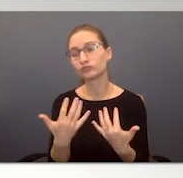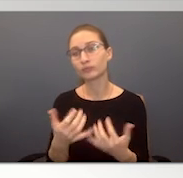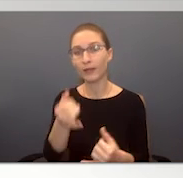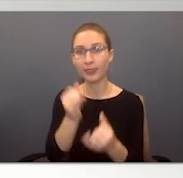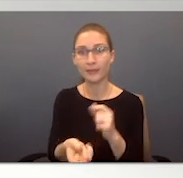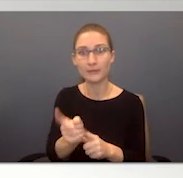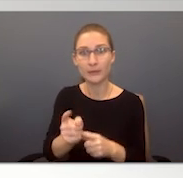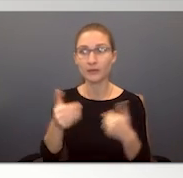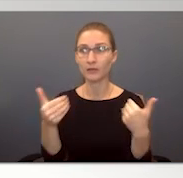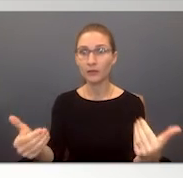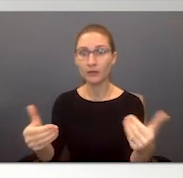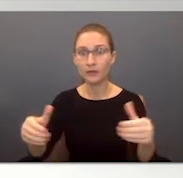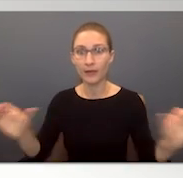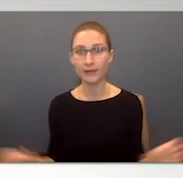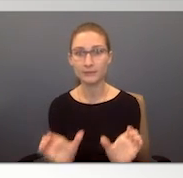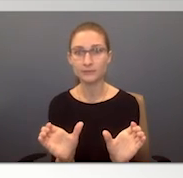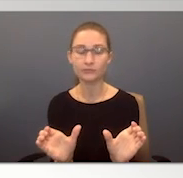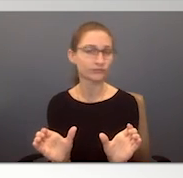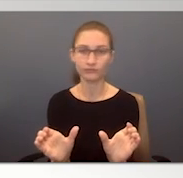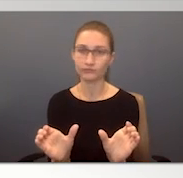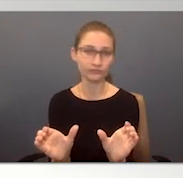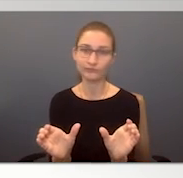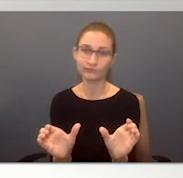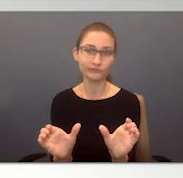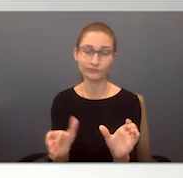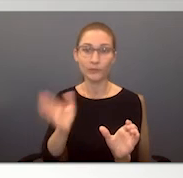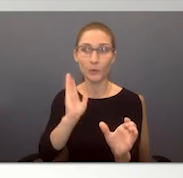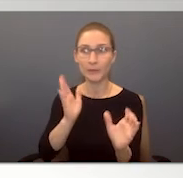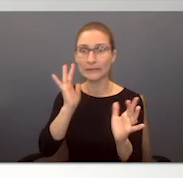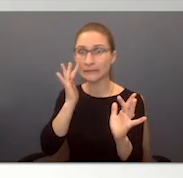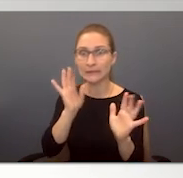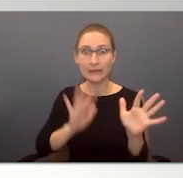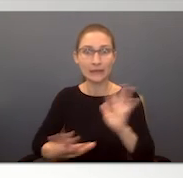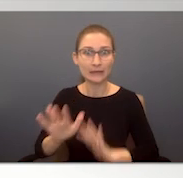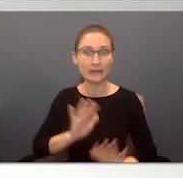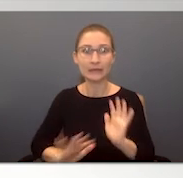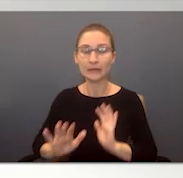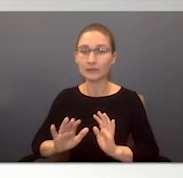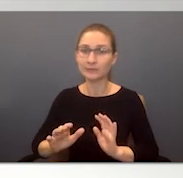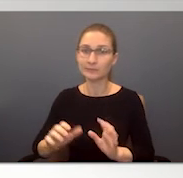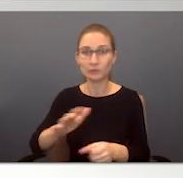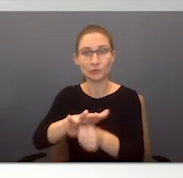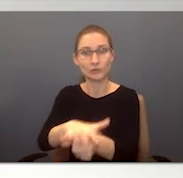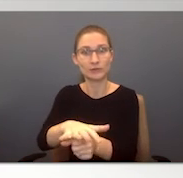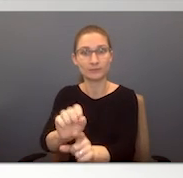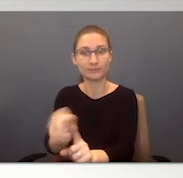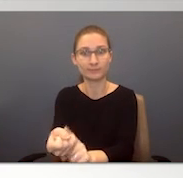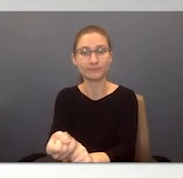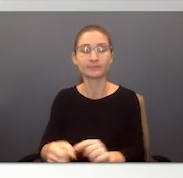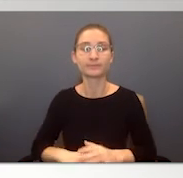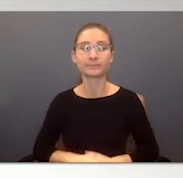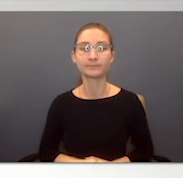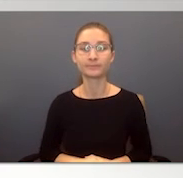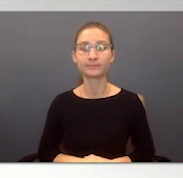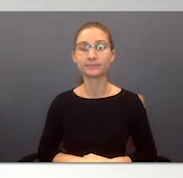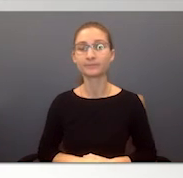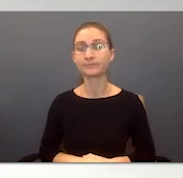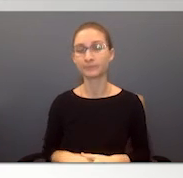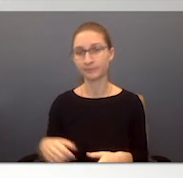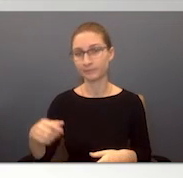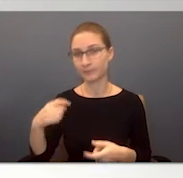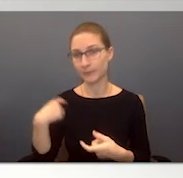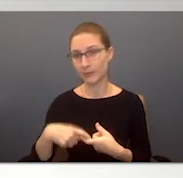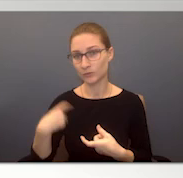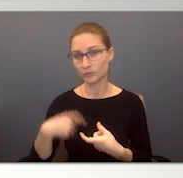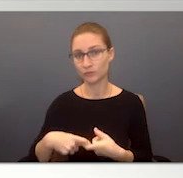going to say, don't wait till the last minute to do anything, because it gets very tedious. Entonces,